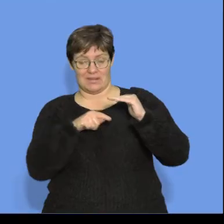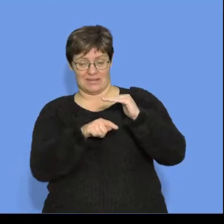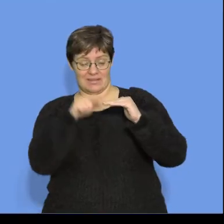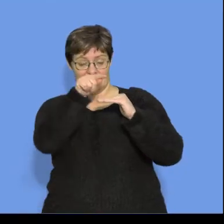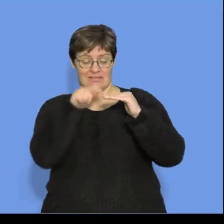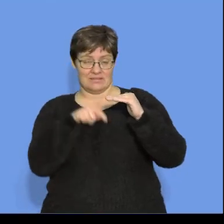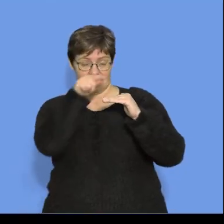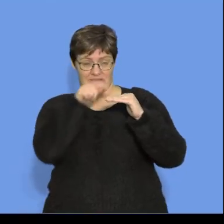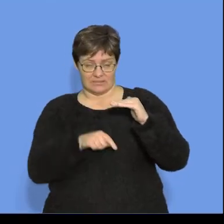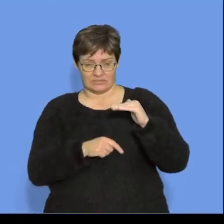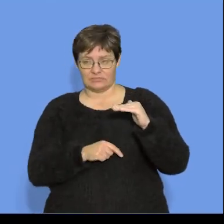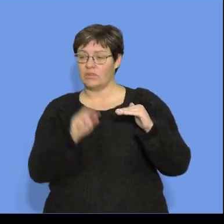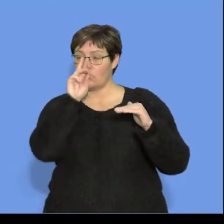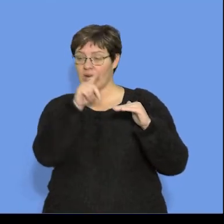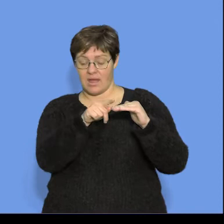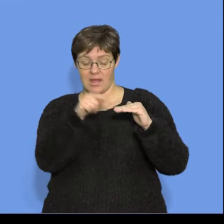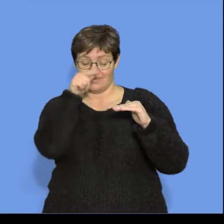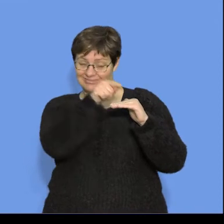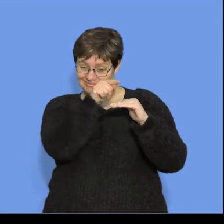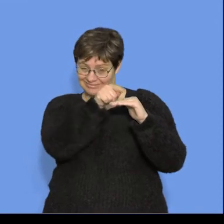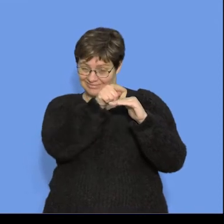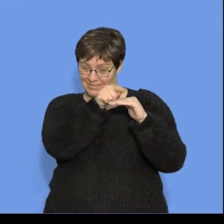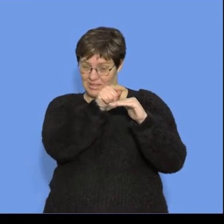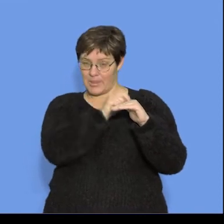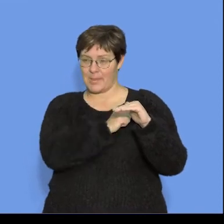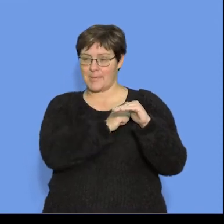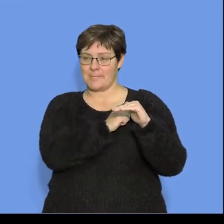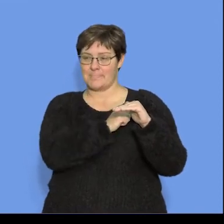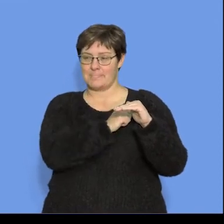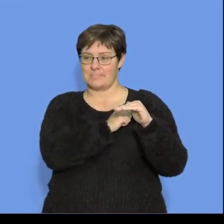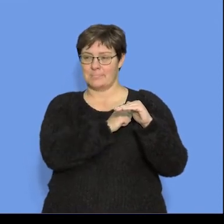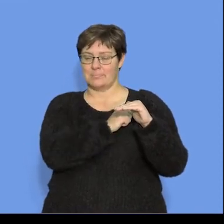So recognize you've got a numerator